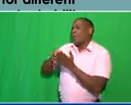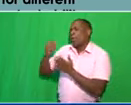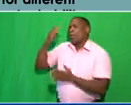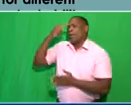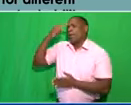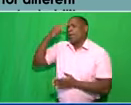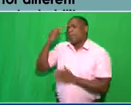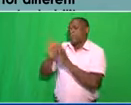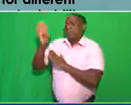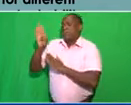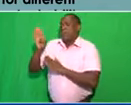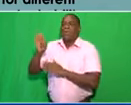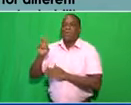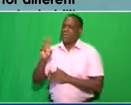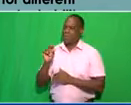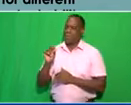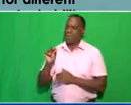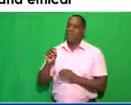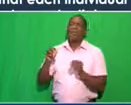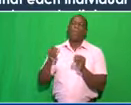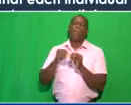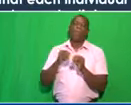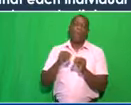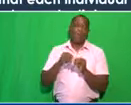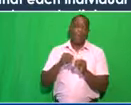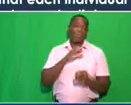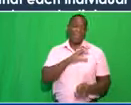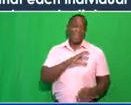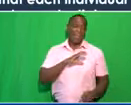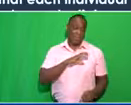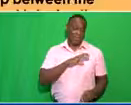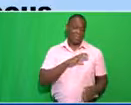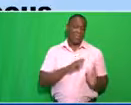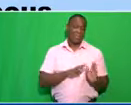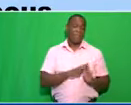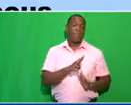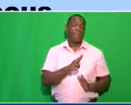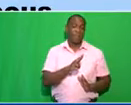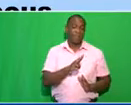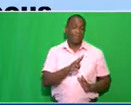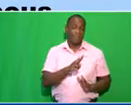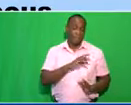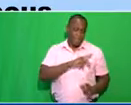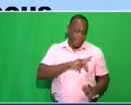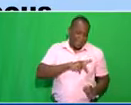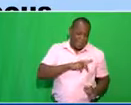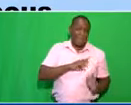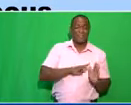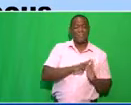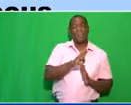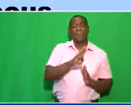supremacy. It has to focus on the development of the character. It has to focus on the human being